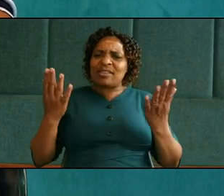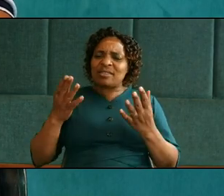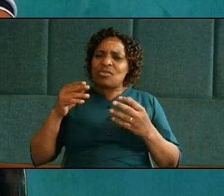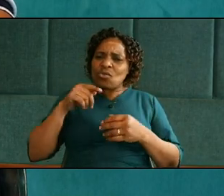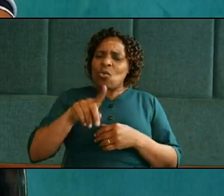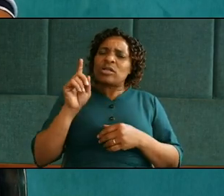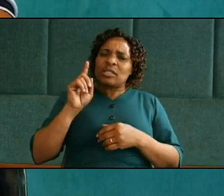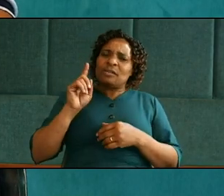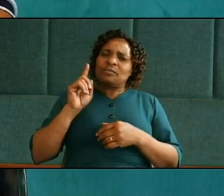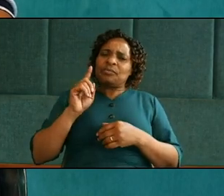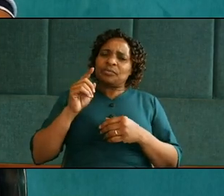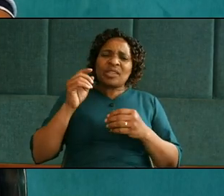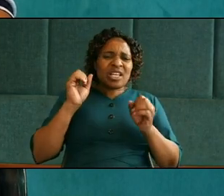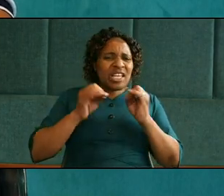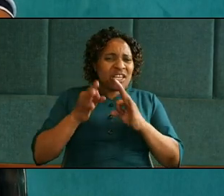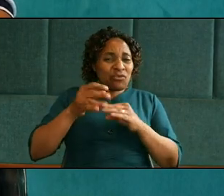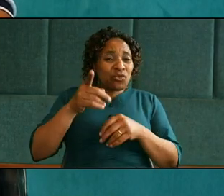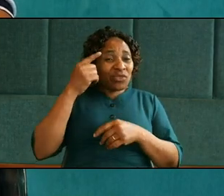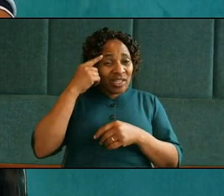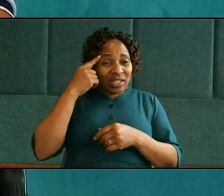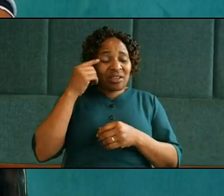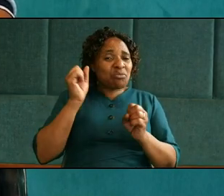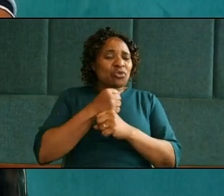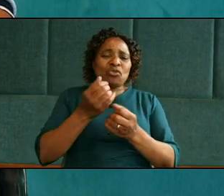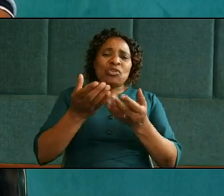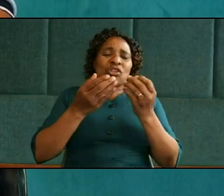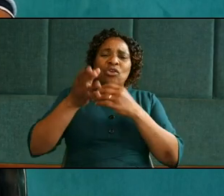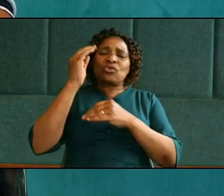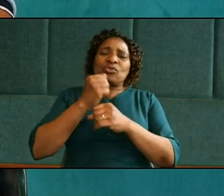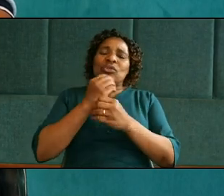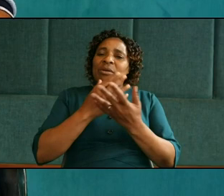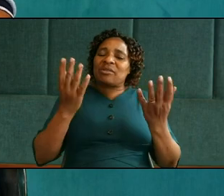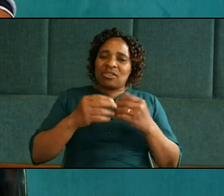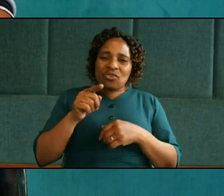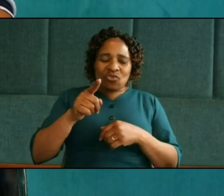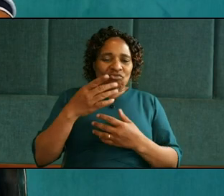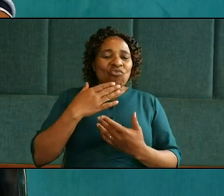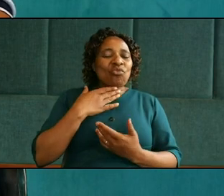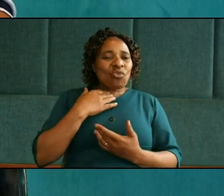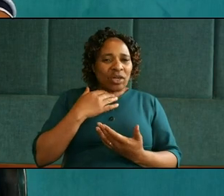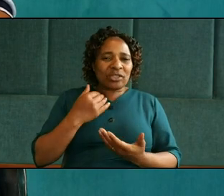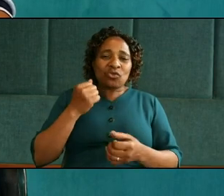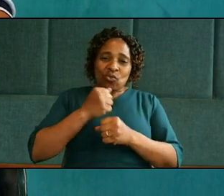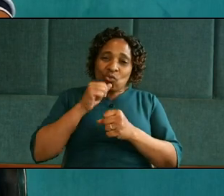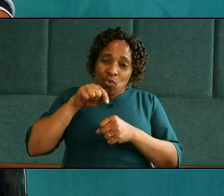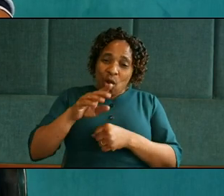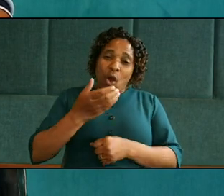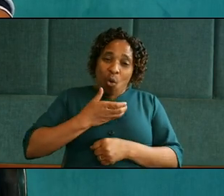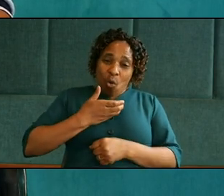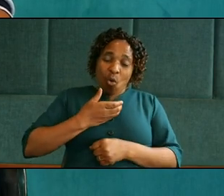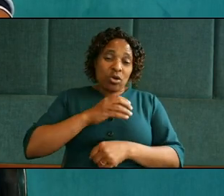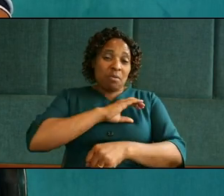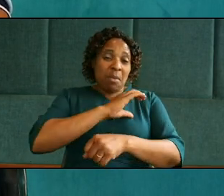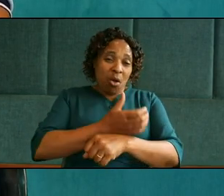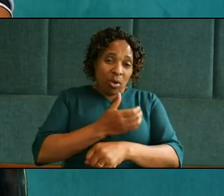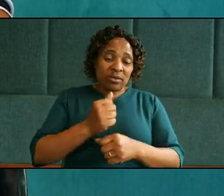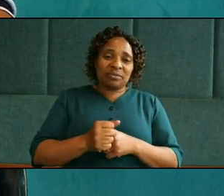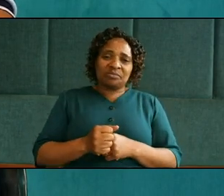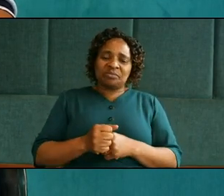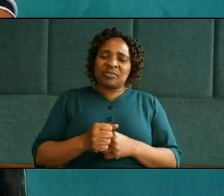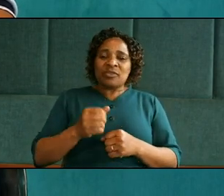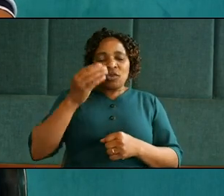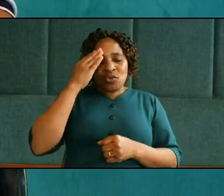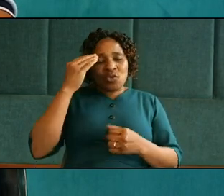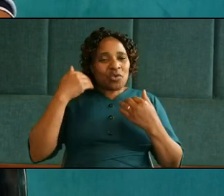that you don't need God to do something, then you'll just do it by your own power. And as we know, us